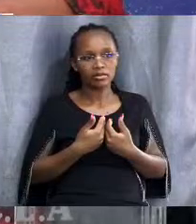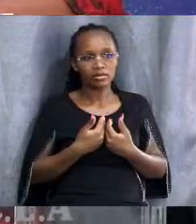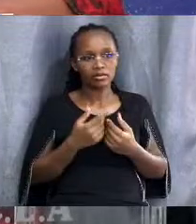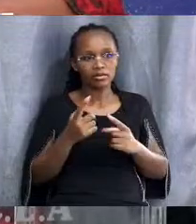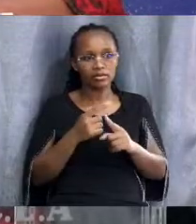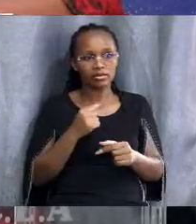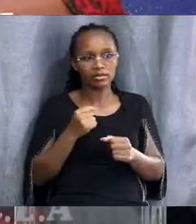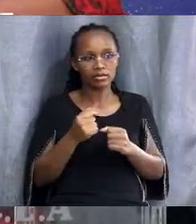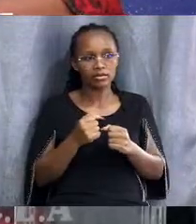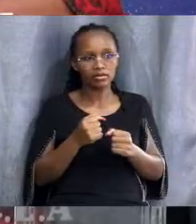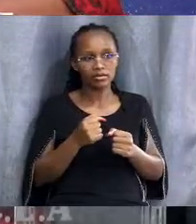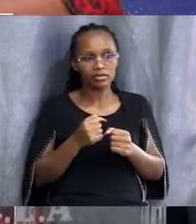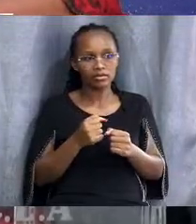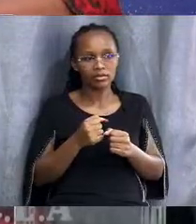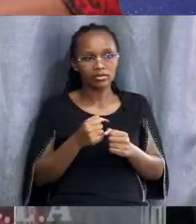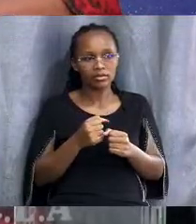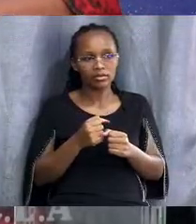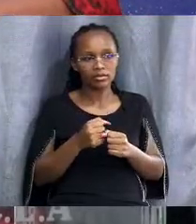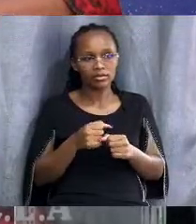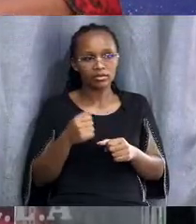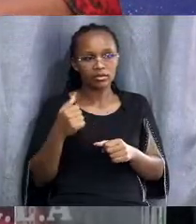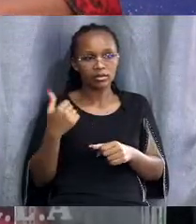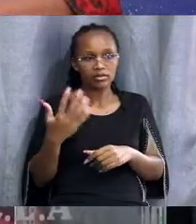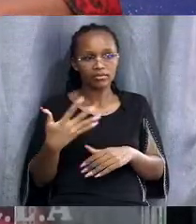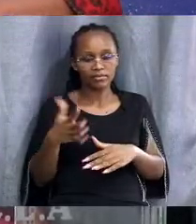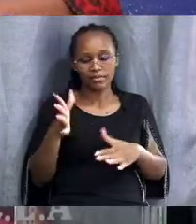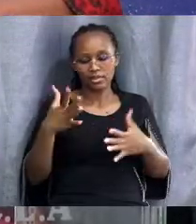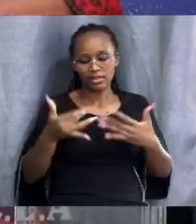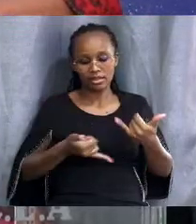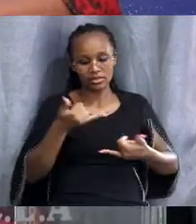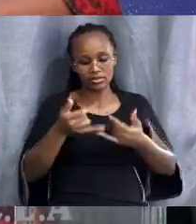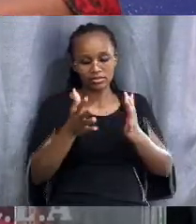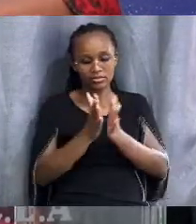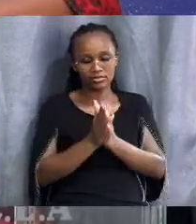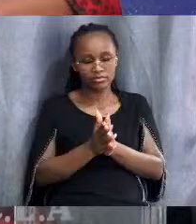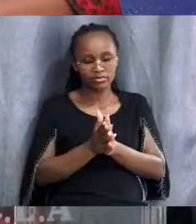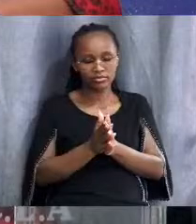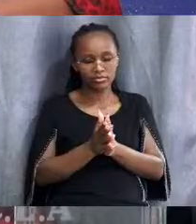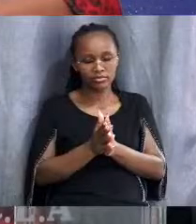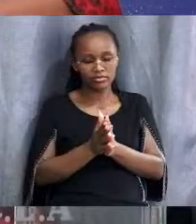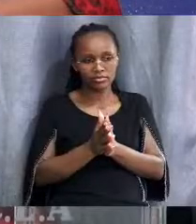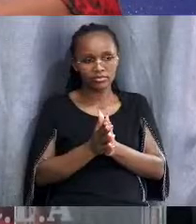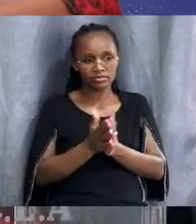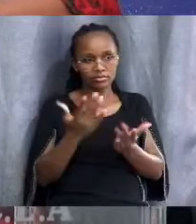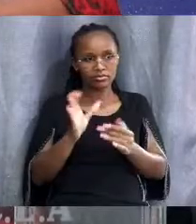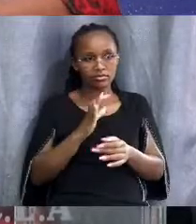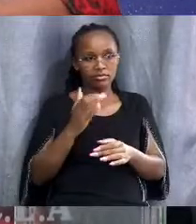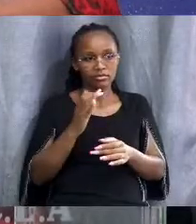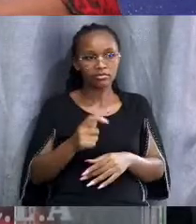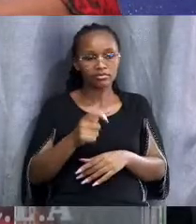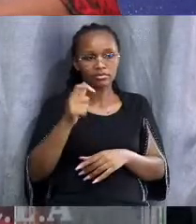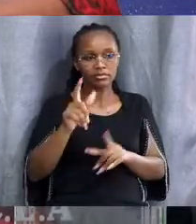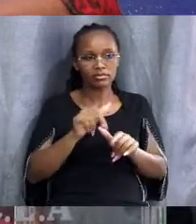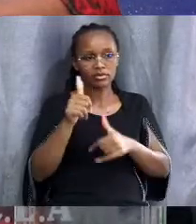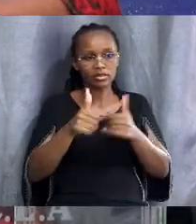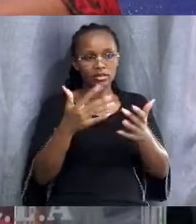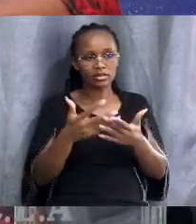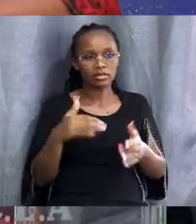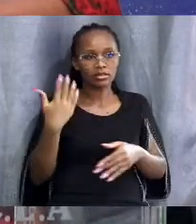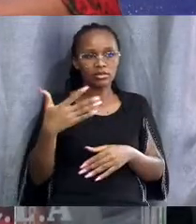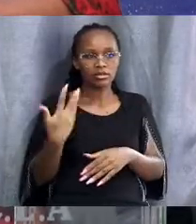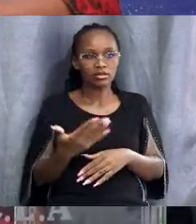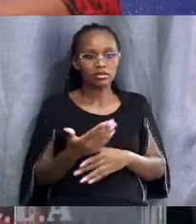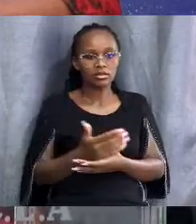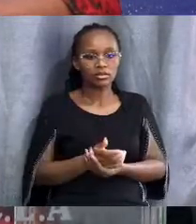fighting for the remote and mainly other fun factors, such as comparing our height and other things. I always